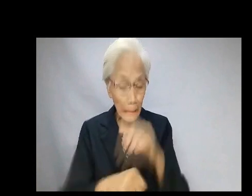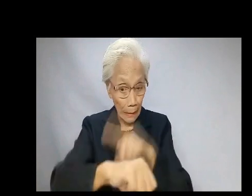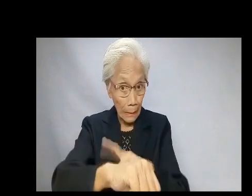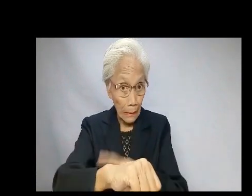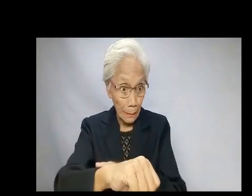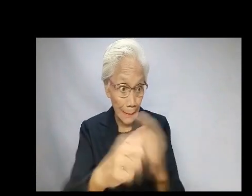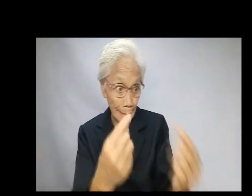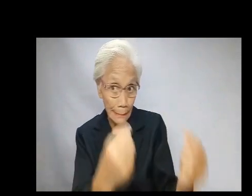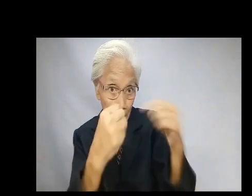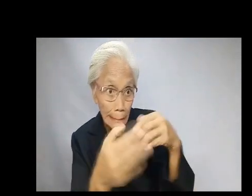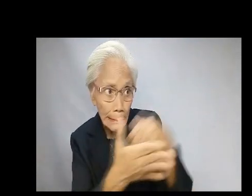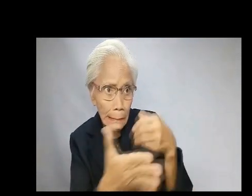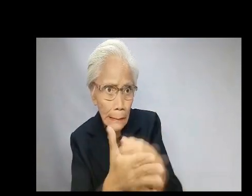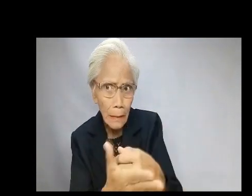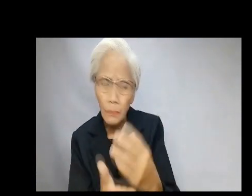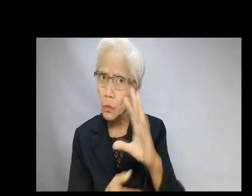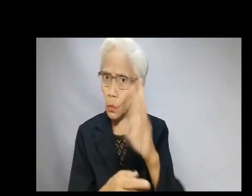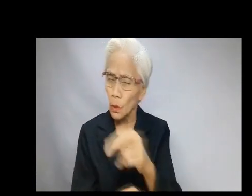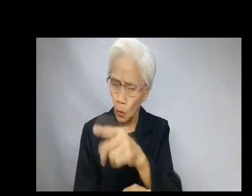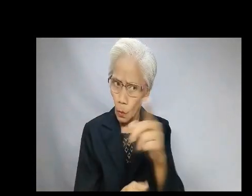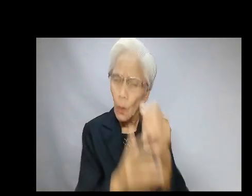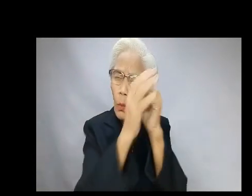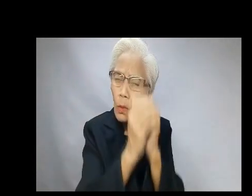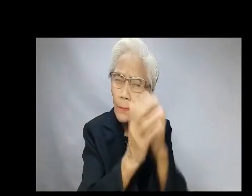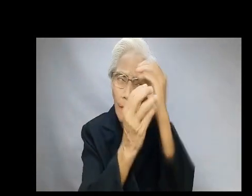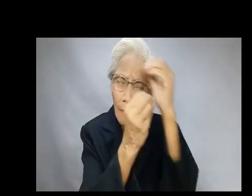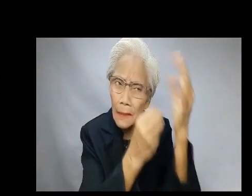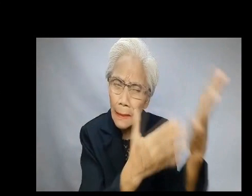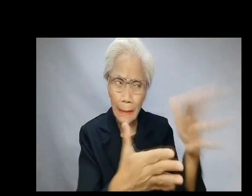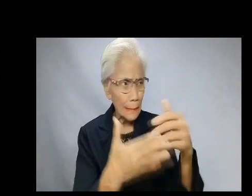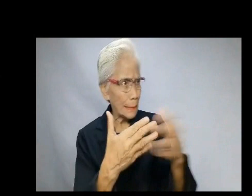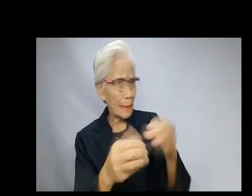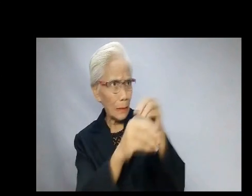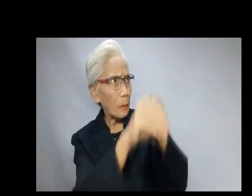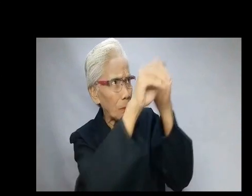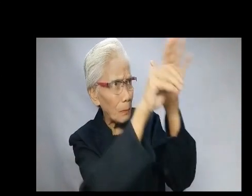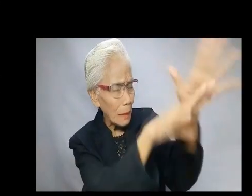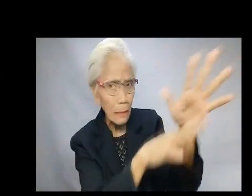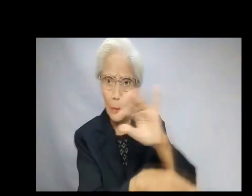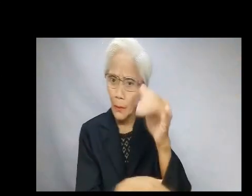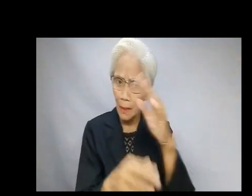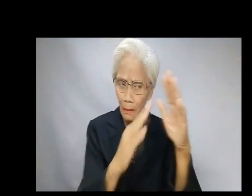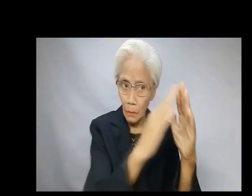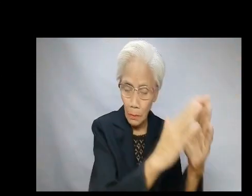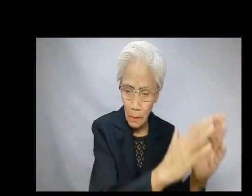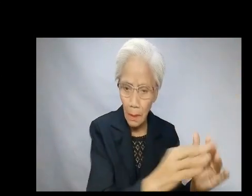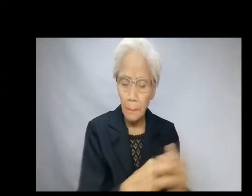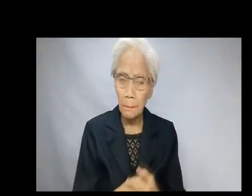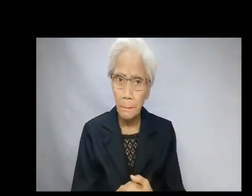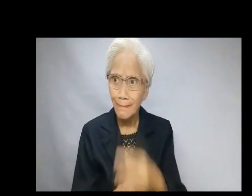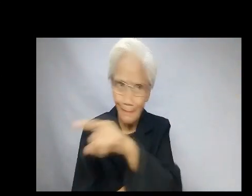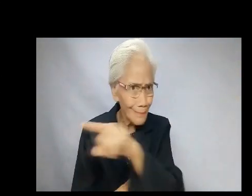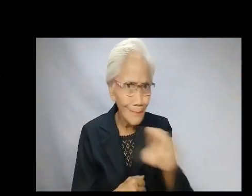is coming when you will worship the Father neither on this mountain nor in Jerusalem.